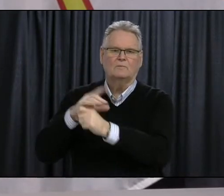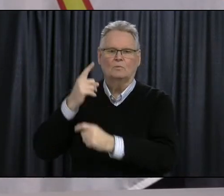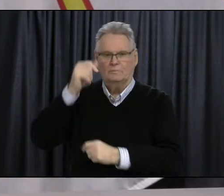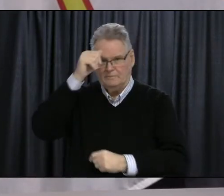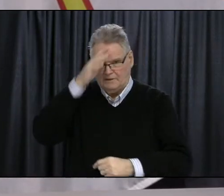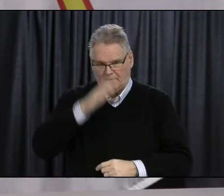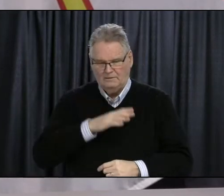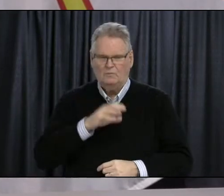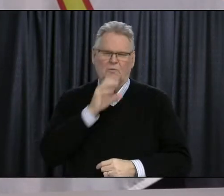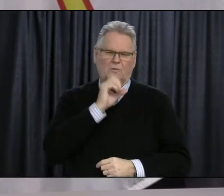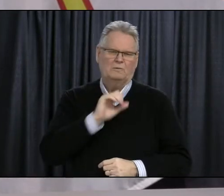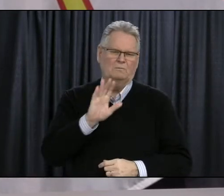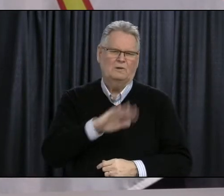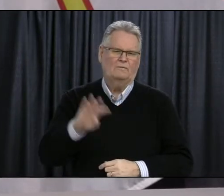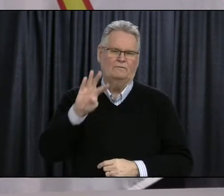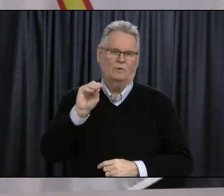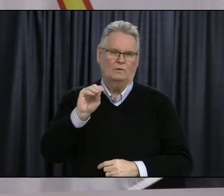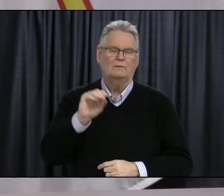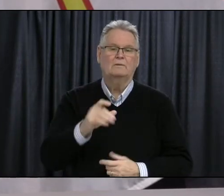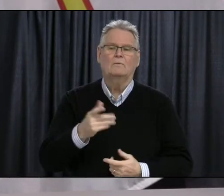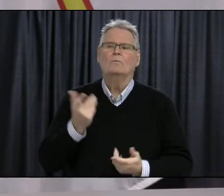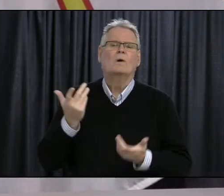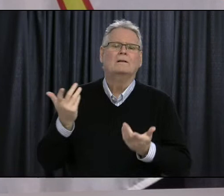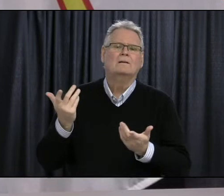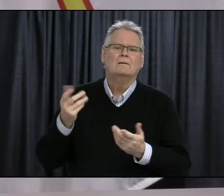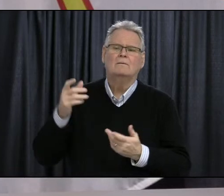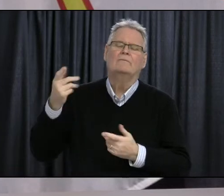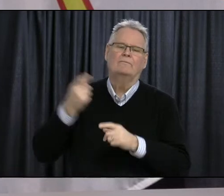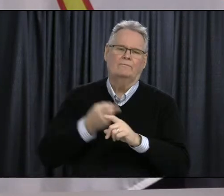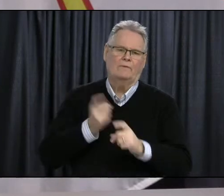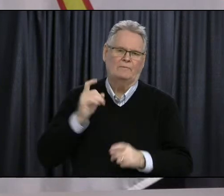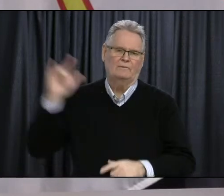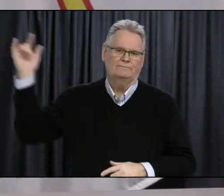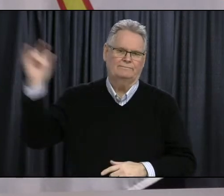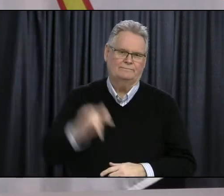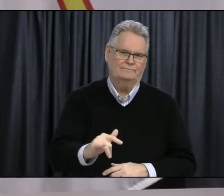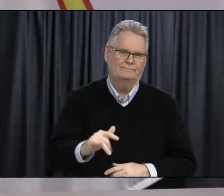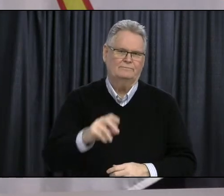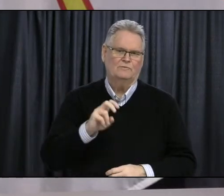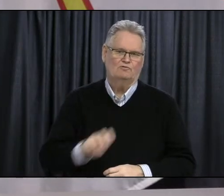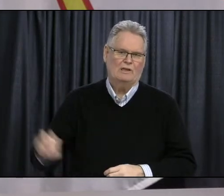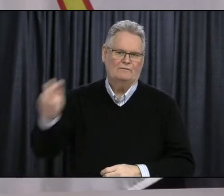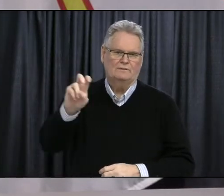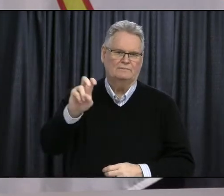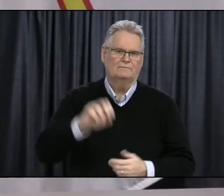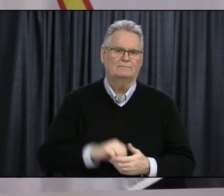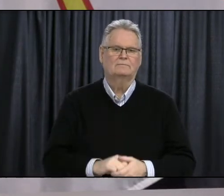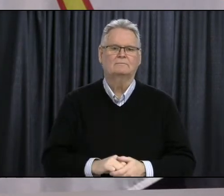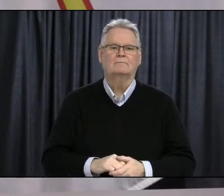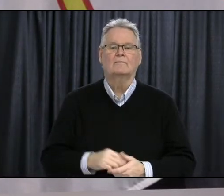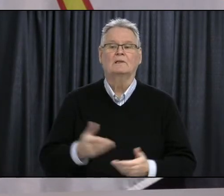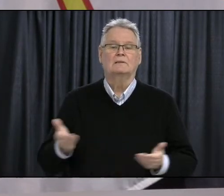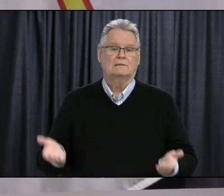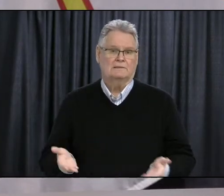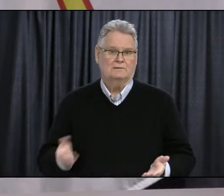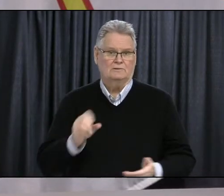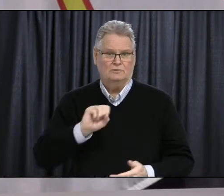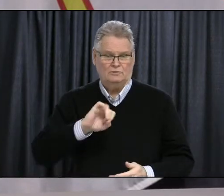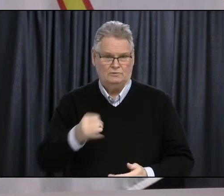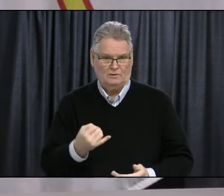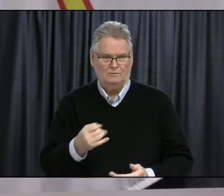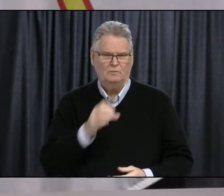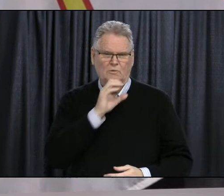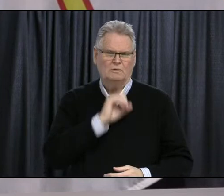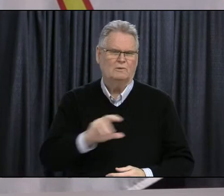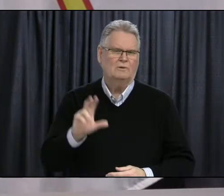is travel-related. The other individual is between the age of 20 and 39 and is associated with